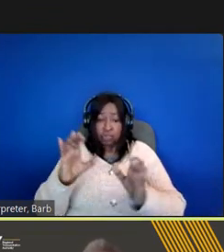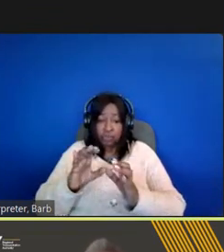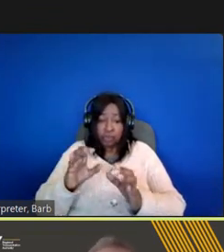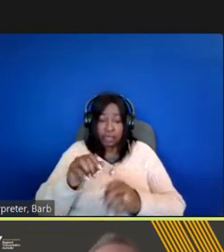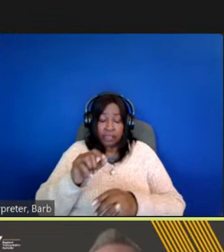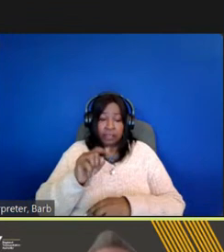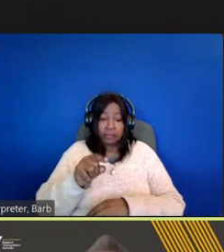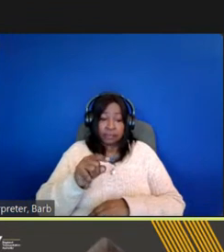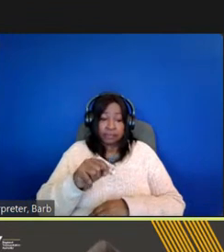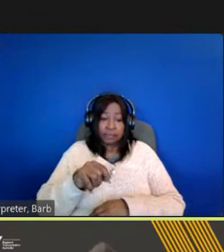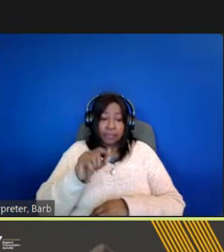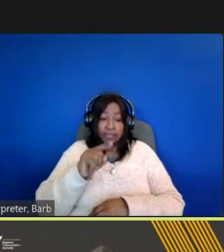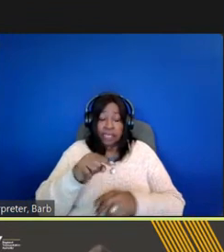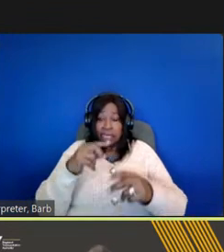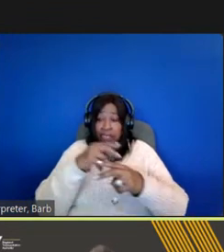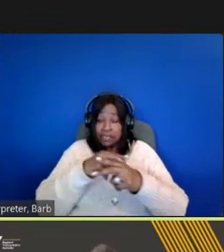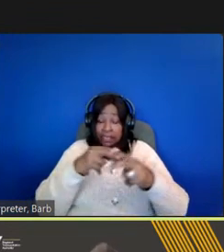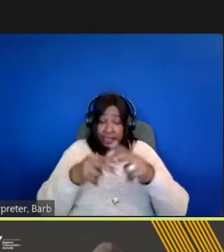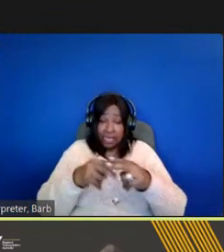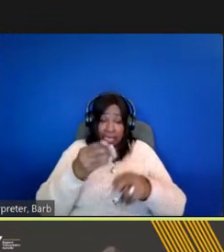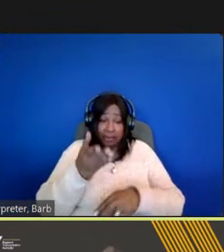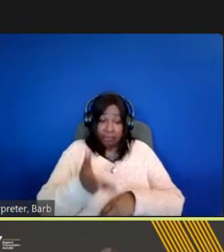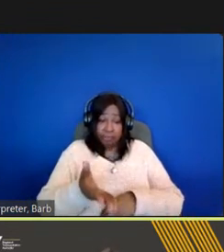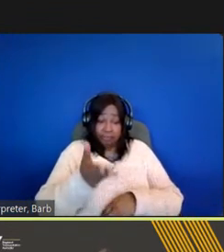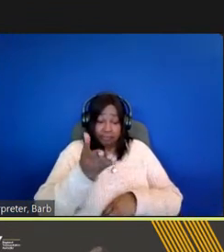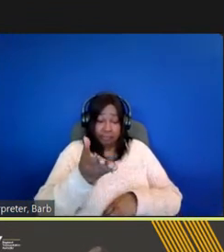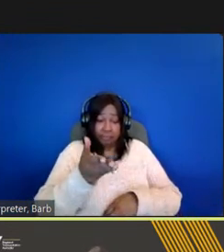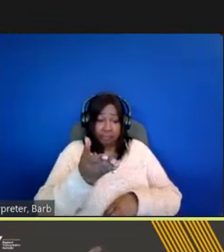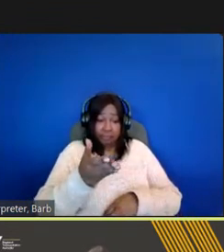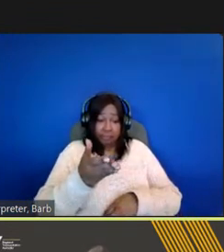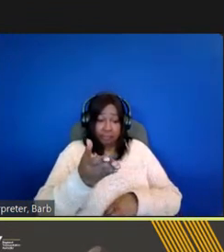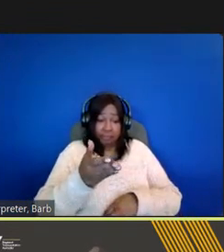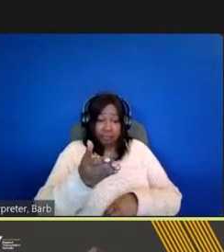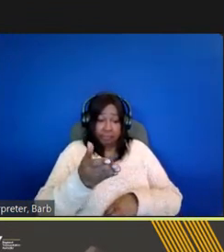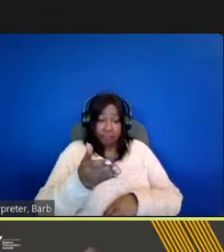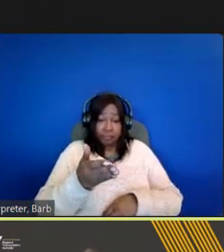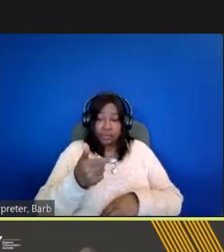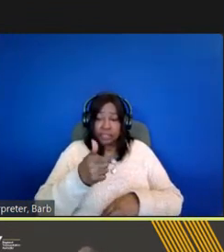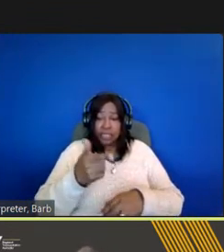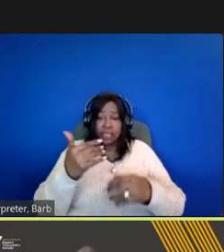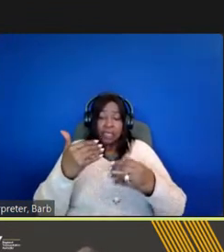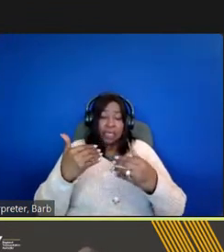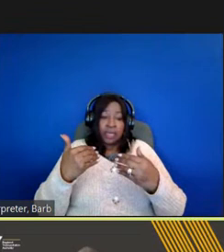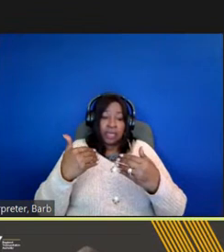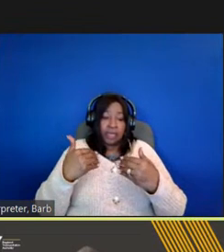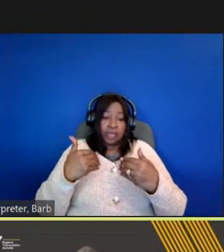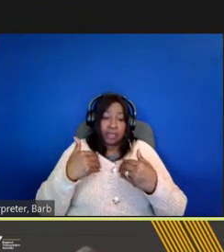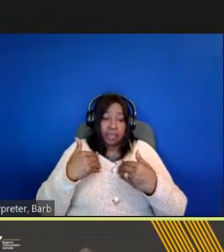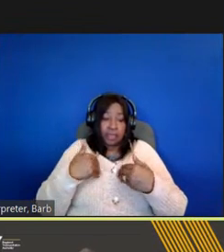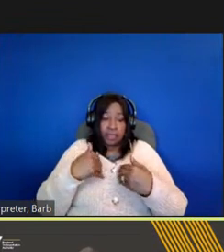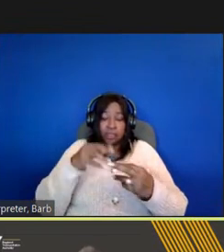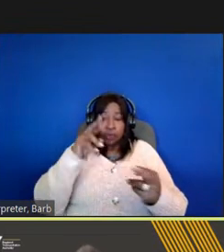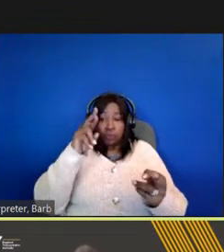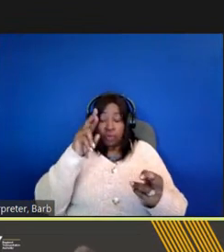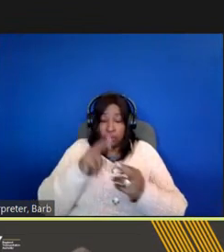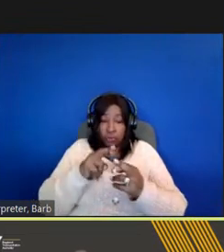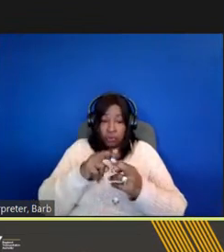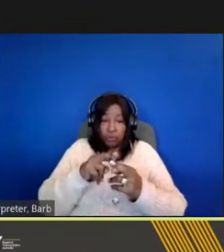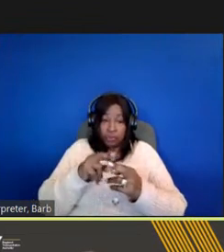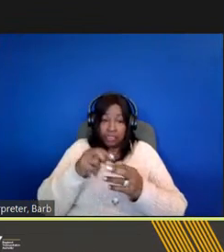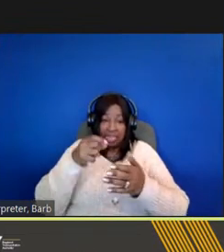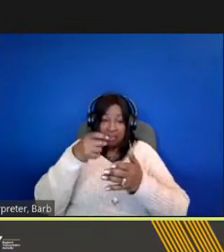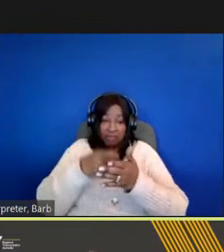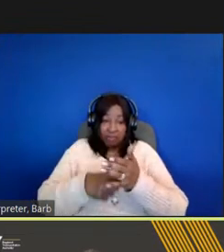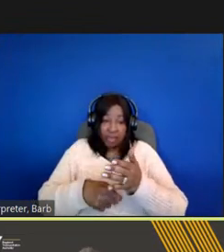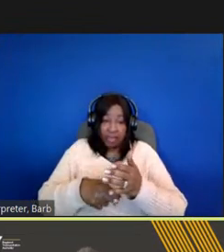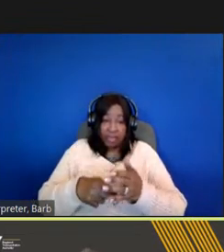The slide that I have on the screen now has a heading called Reduced Fare Program Eligibility. I won't spend a